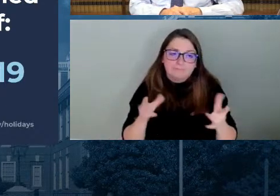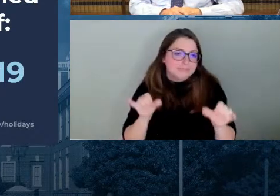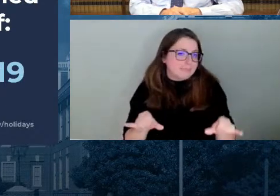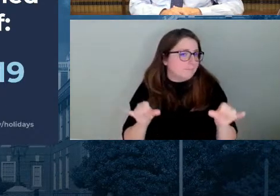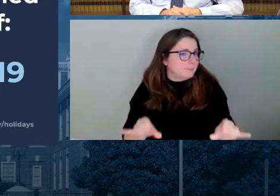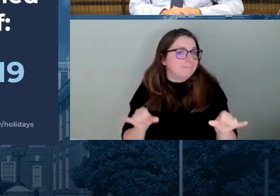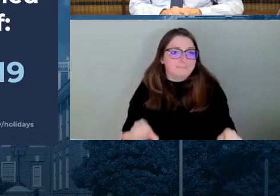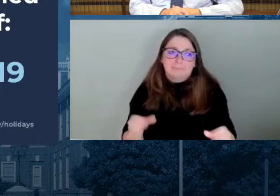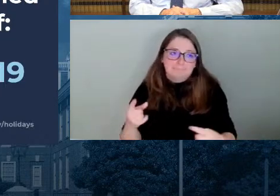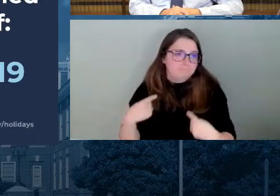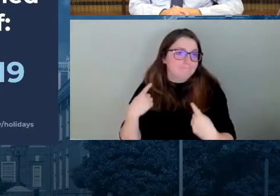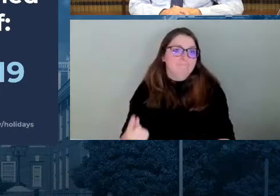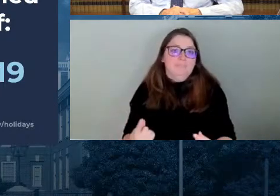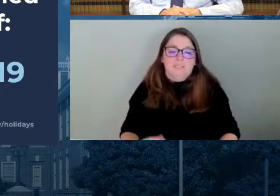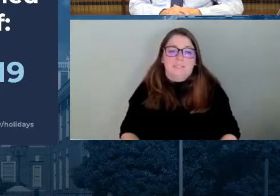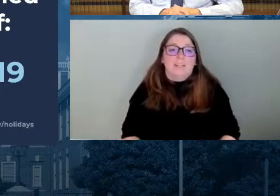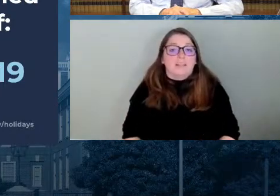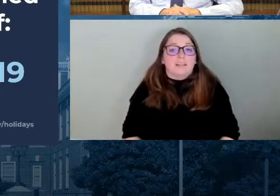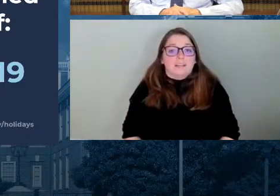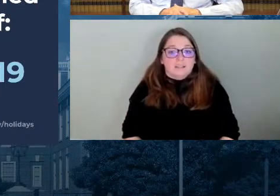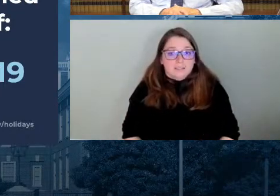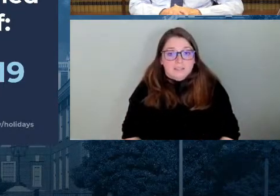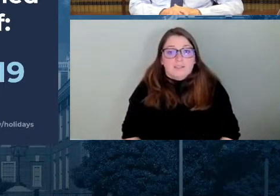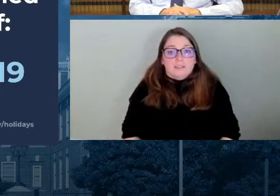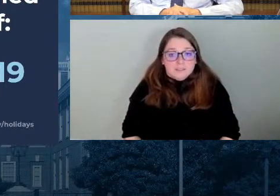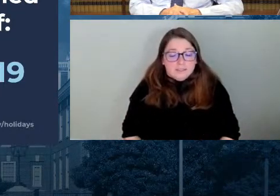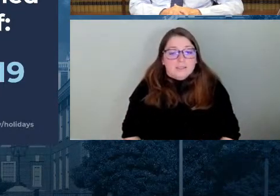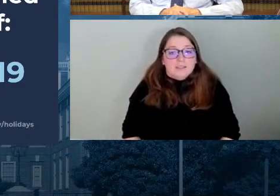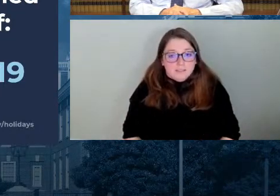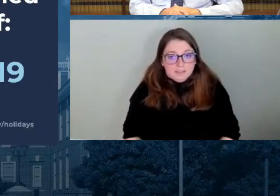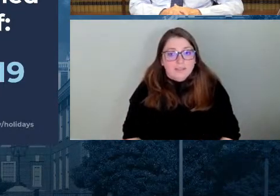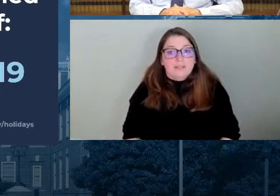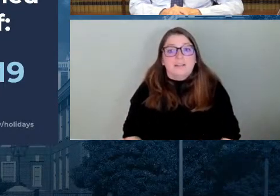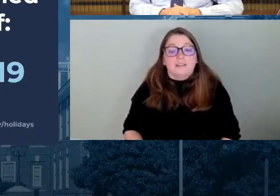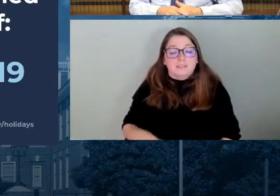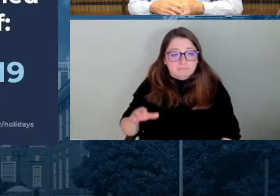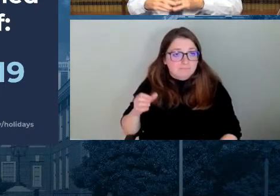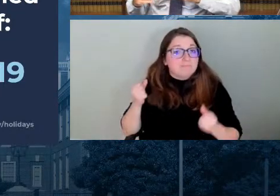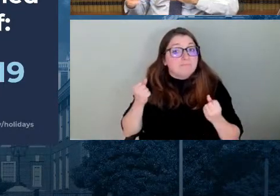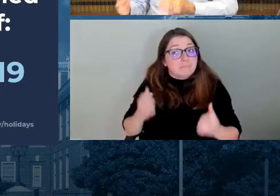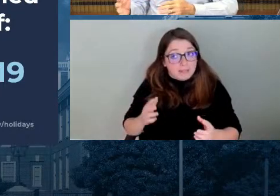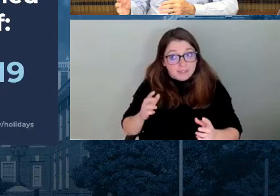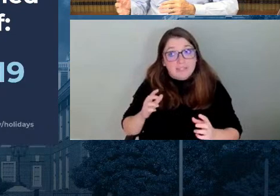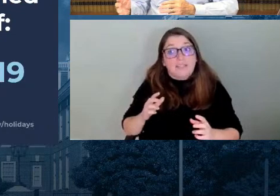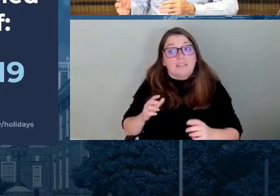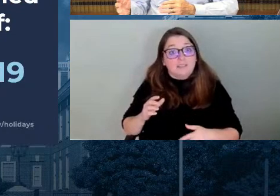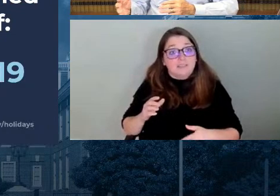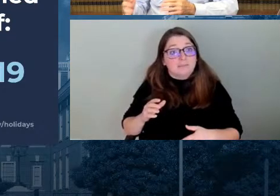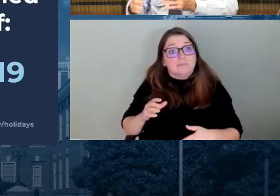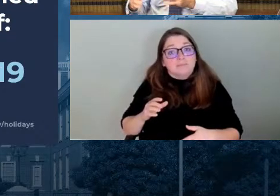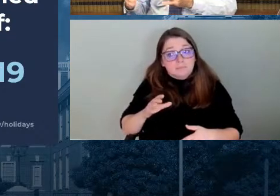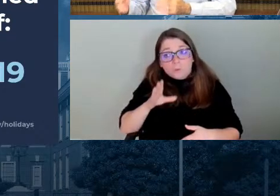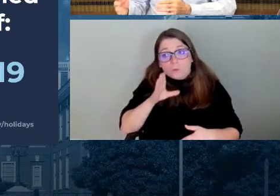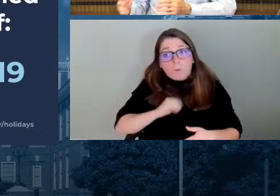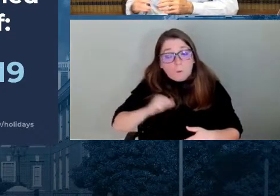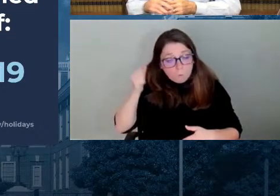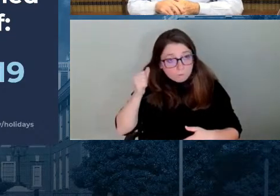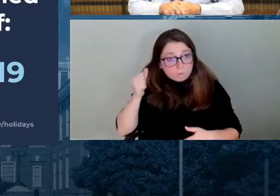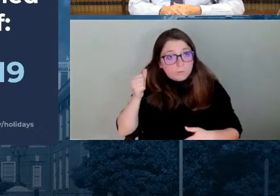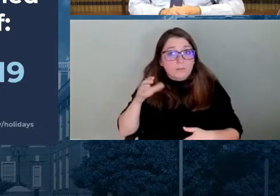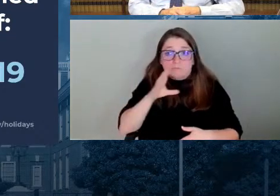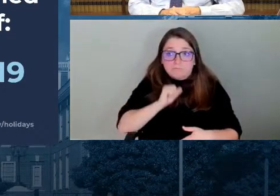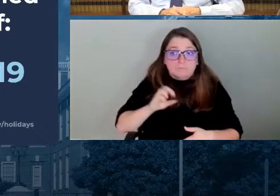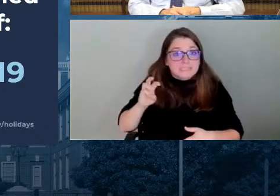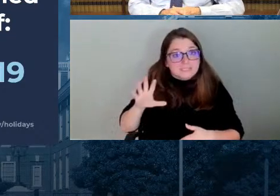of our population, particularly the elderly population, that's fully vaccinated. We need to make, for COVID-19, we need to make